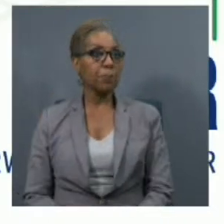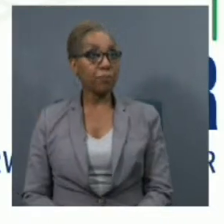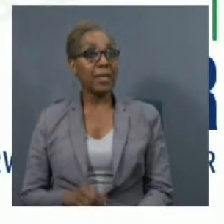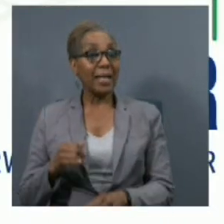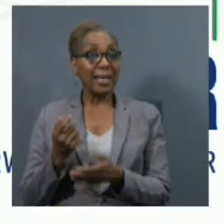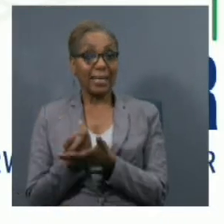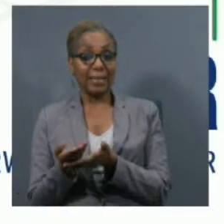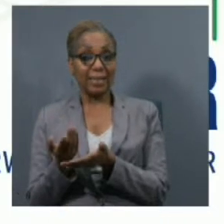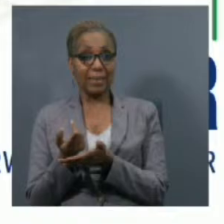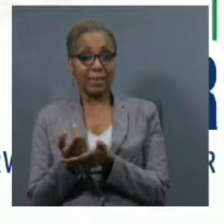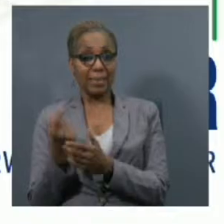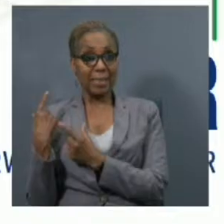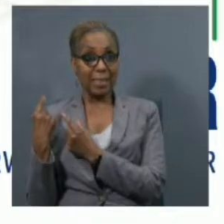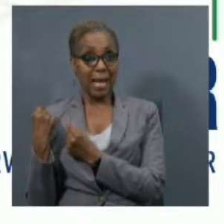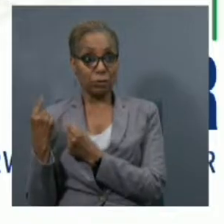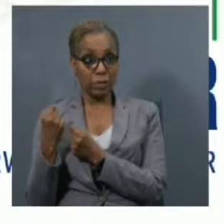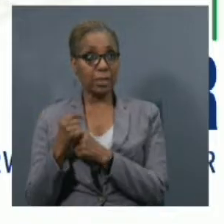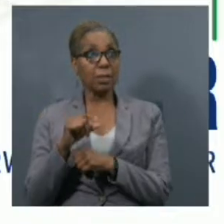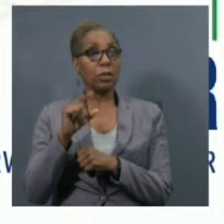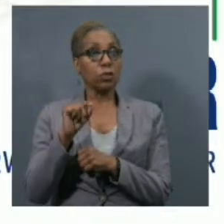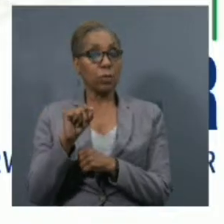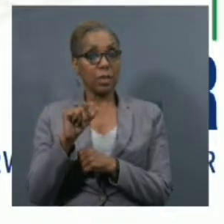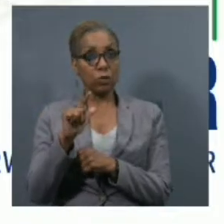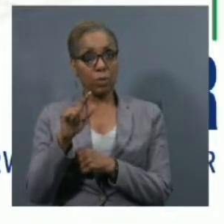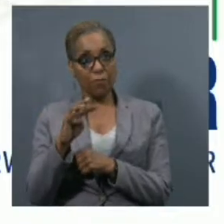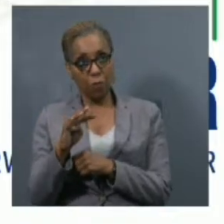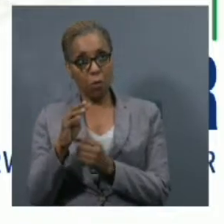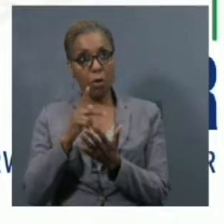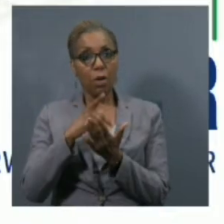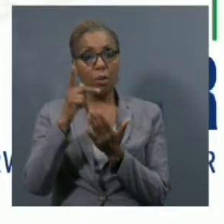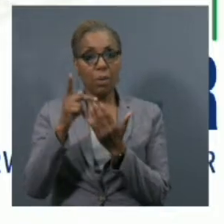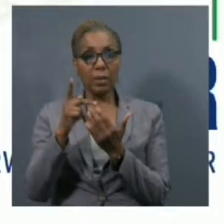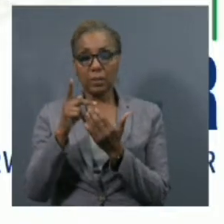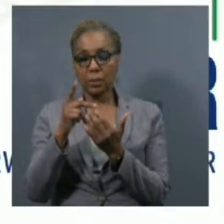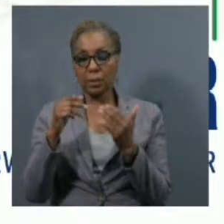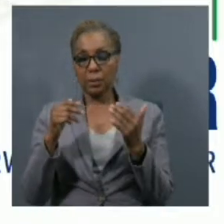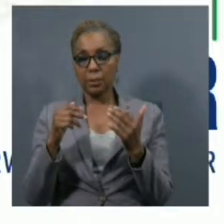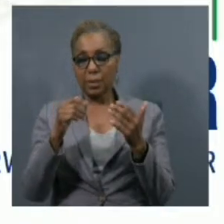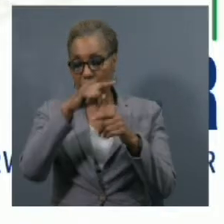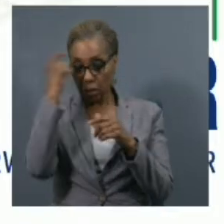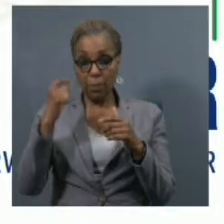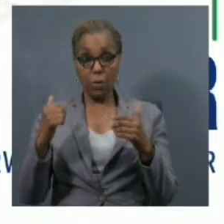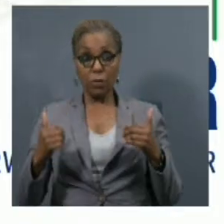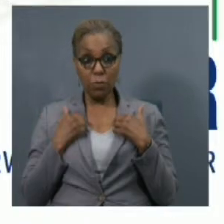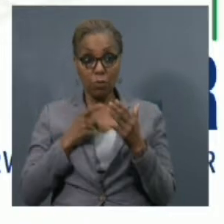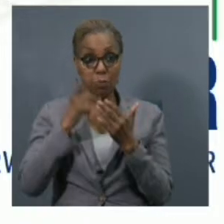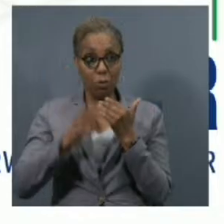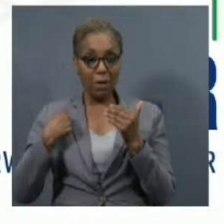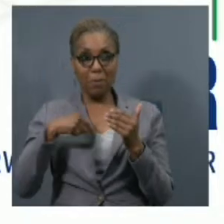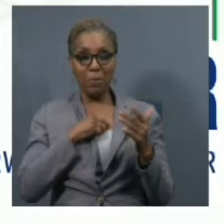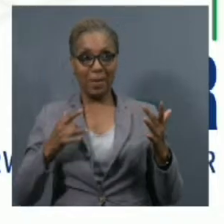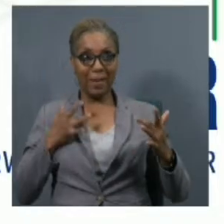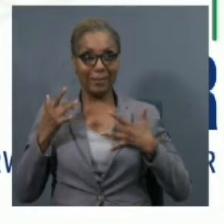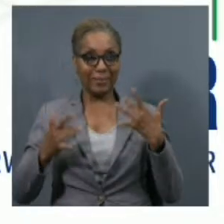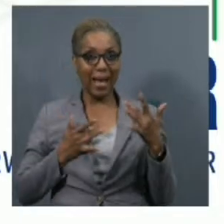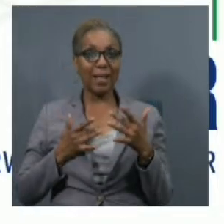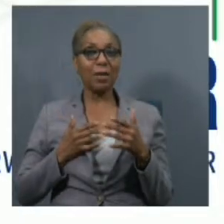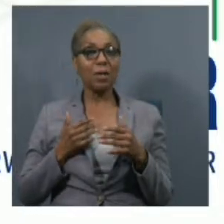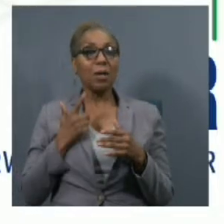Last year for 2024 with the Summer Youth Employment Program, really excited. We now have, well, last year we